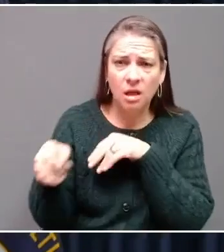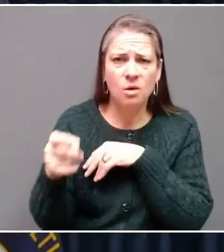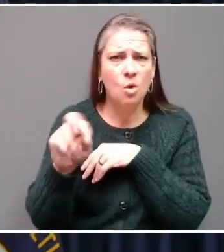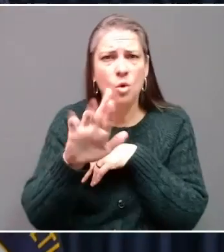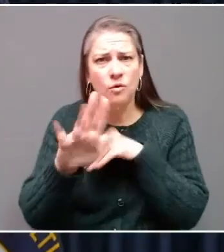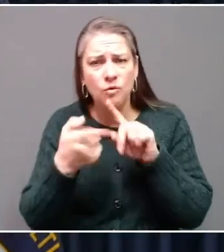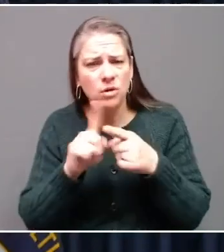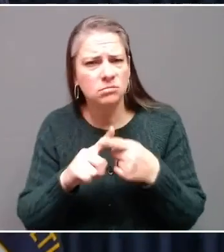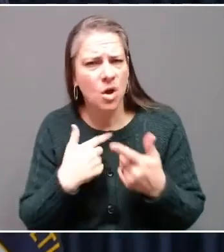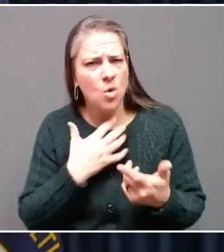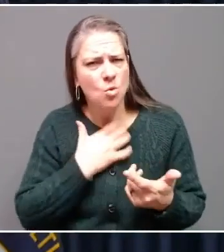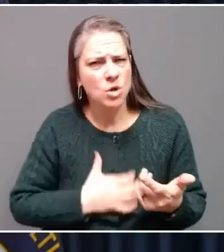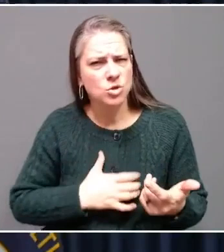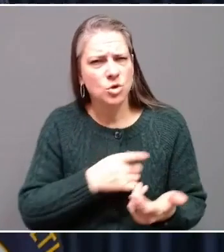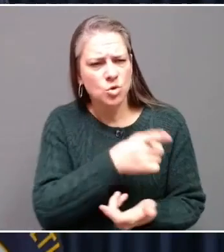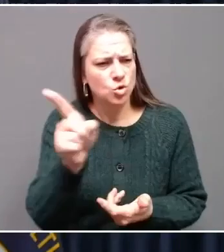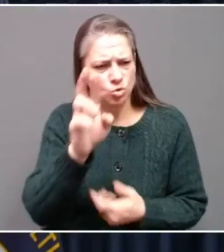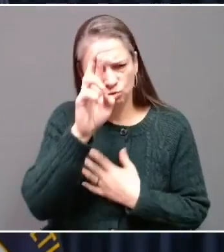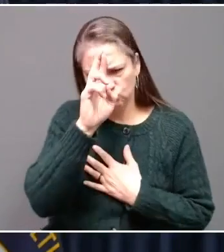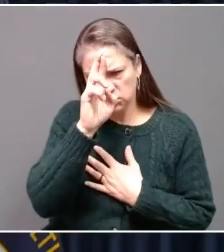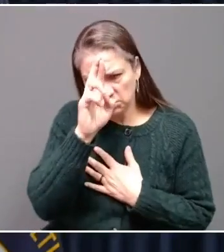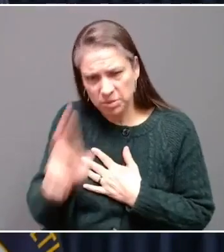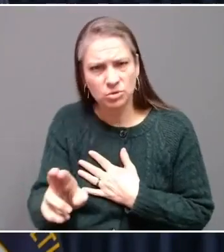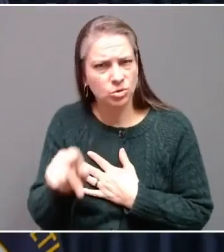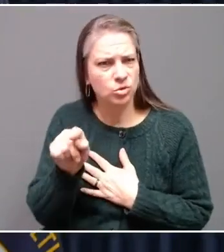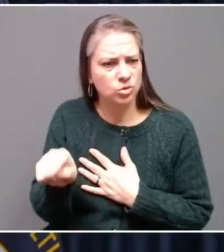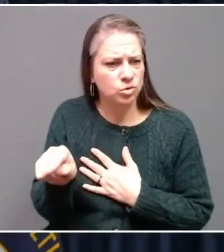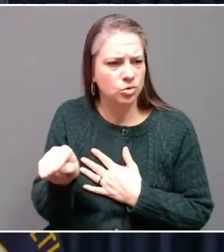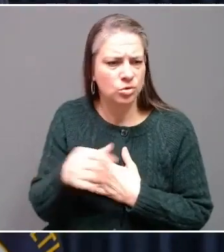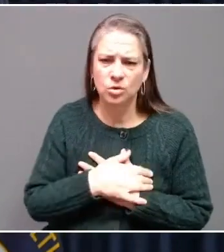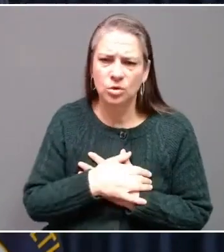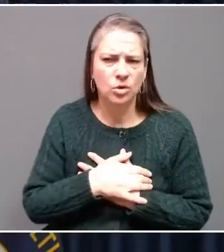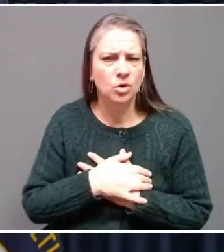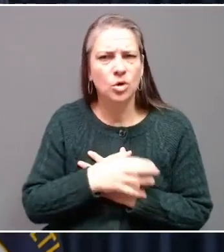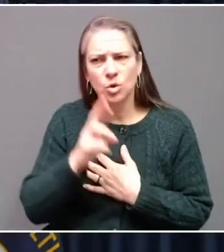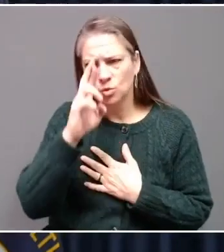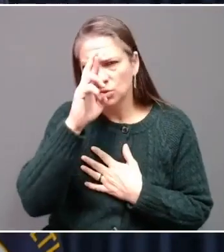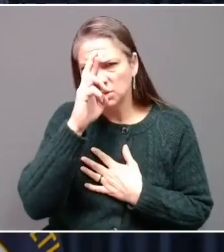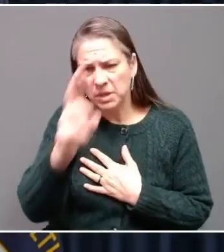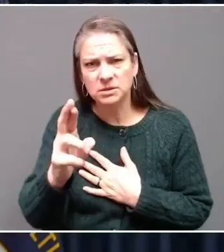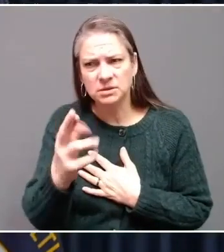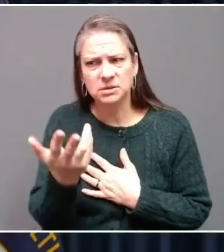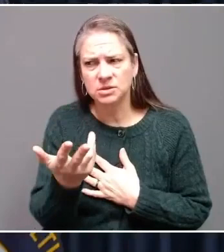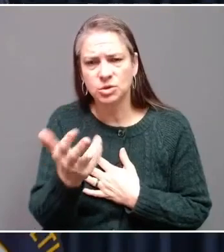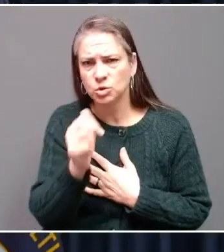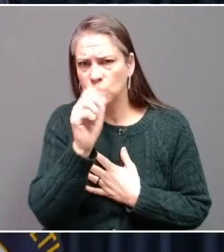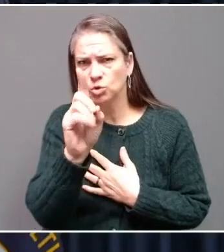everybody would respect her and her loss enough not to be doing this either at all or during this